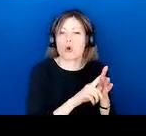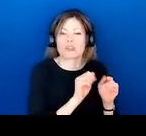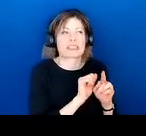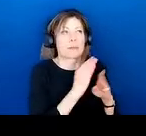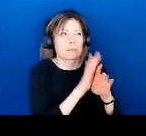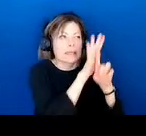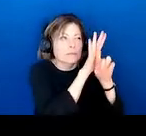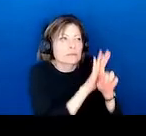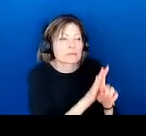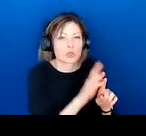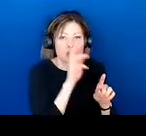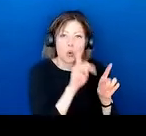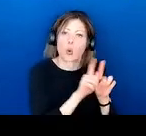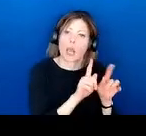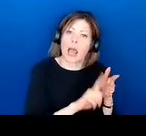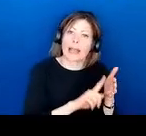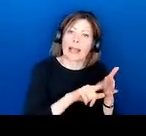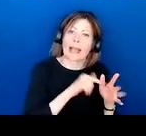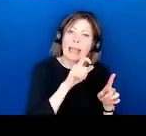from Hamilton's time.